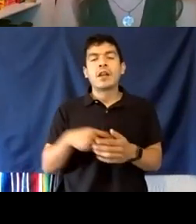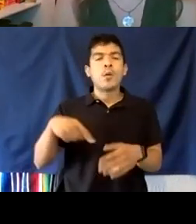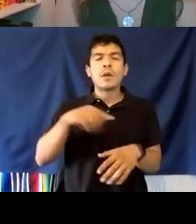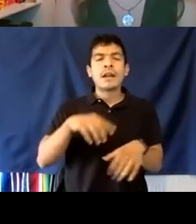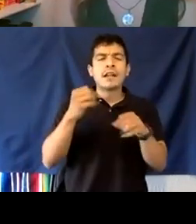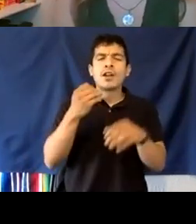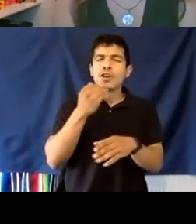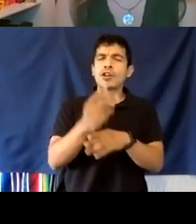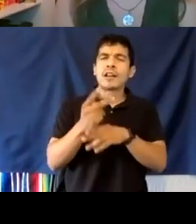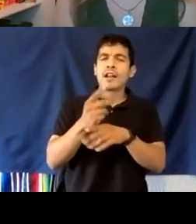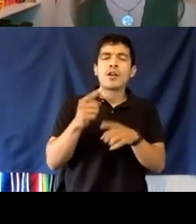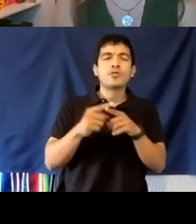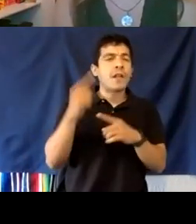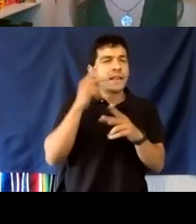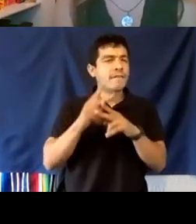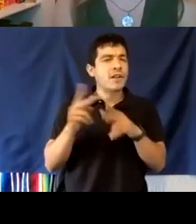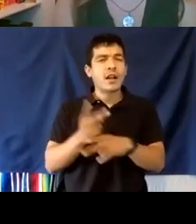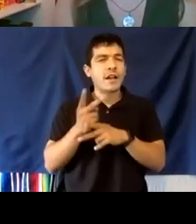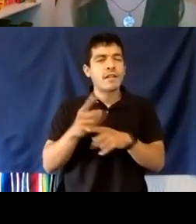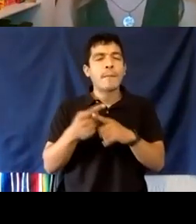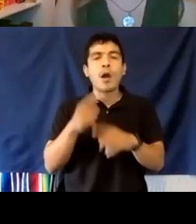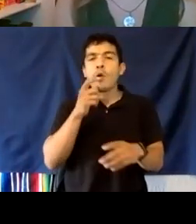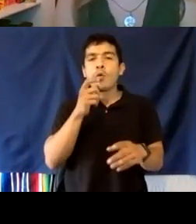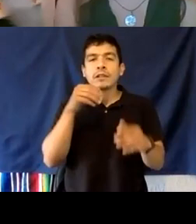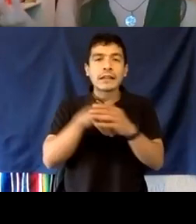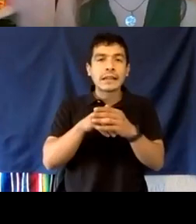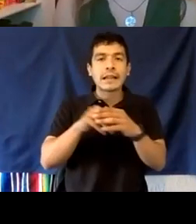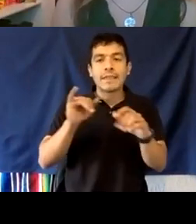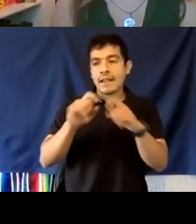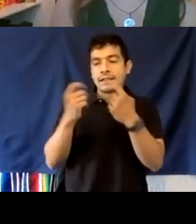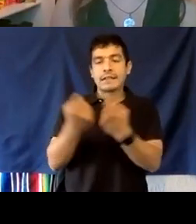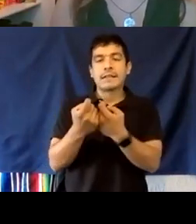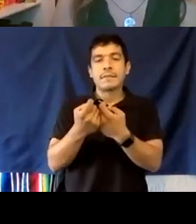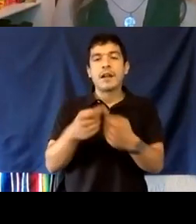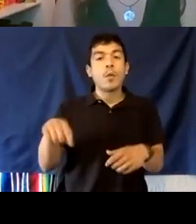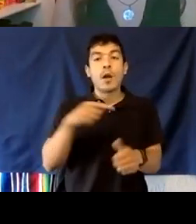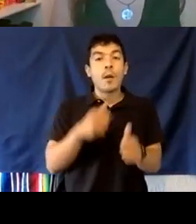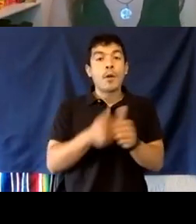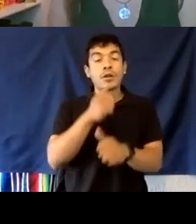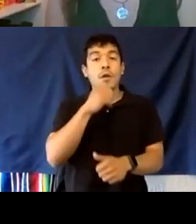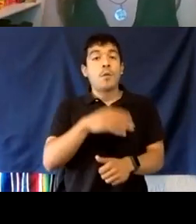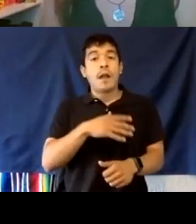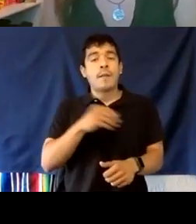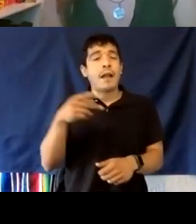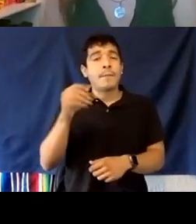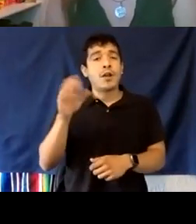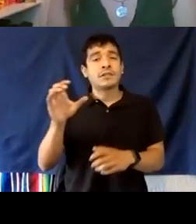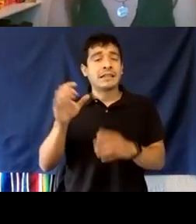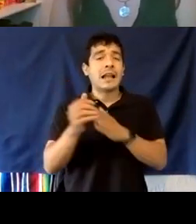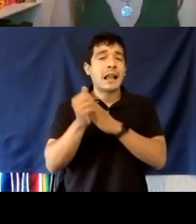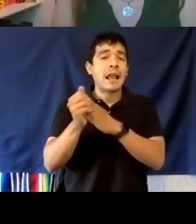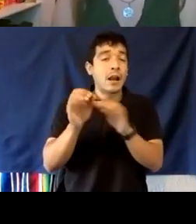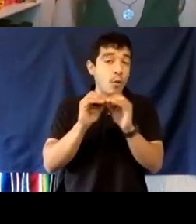to think very carefully about the composition of our research teams. We're primarily a women and person of color led